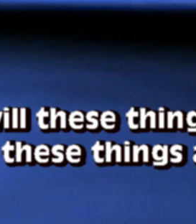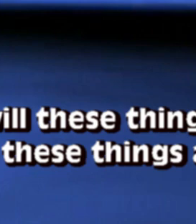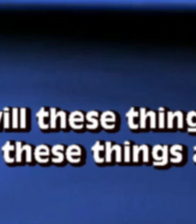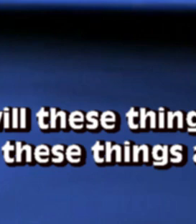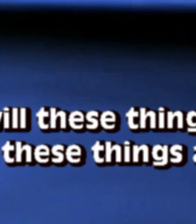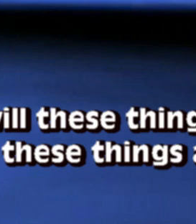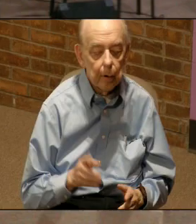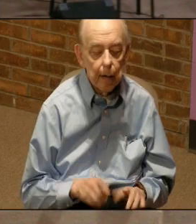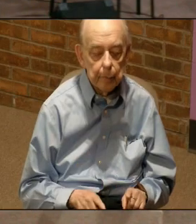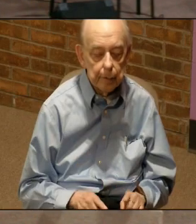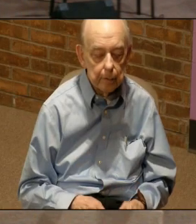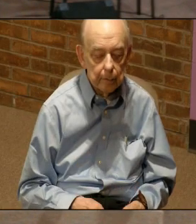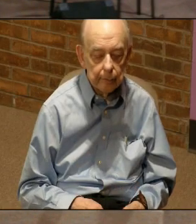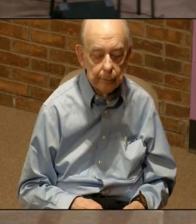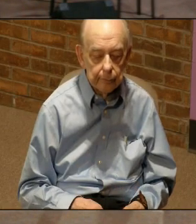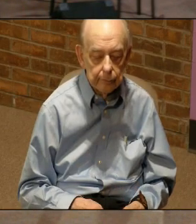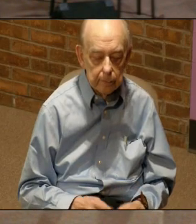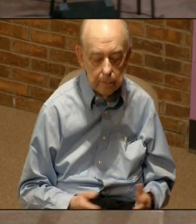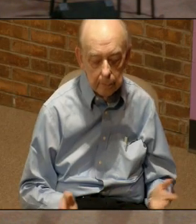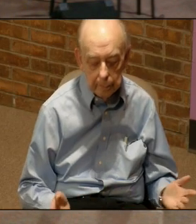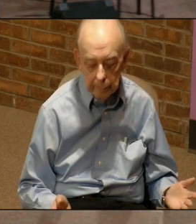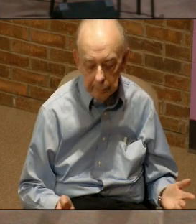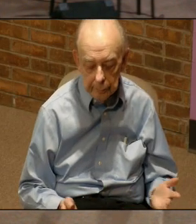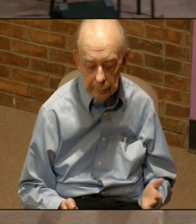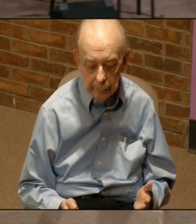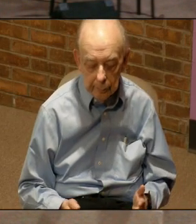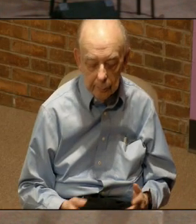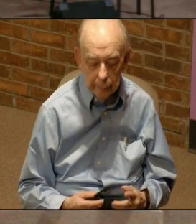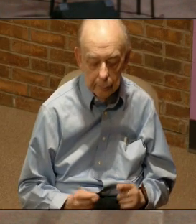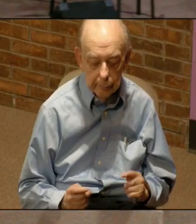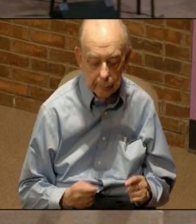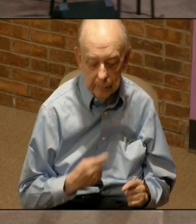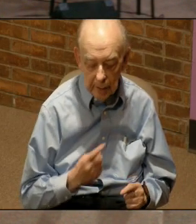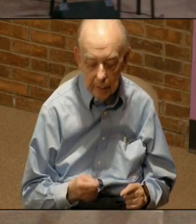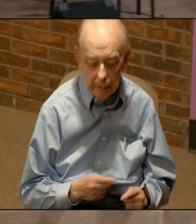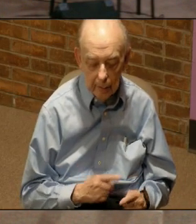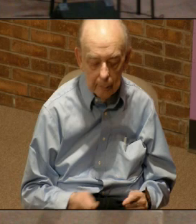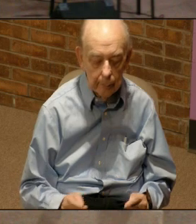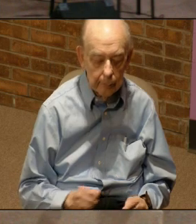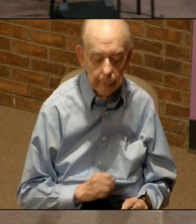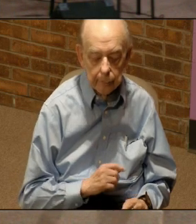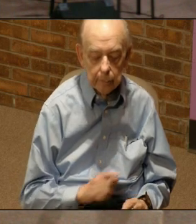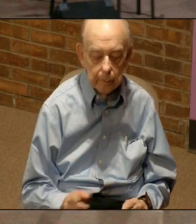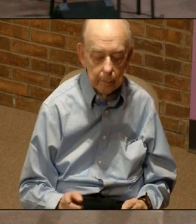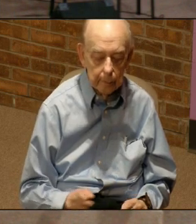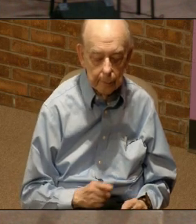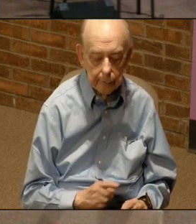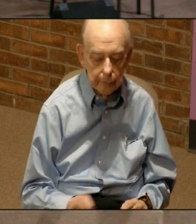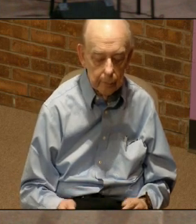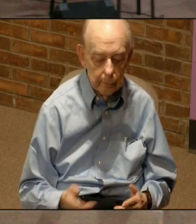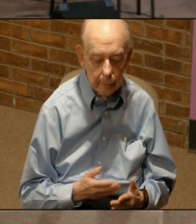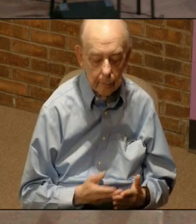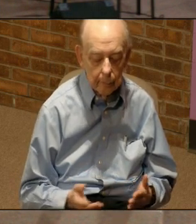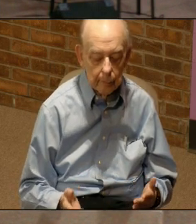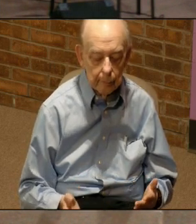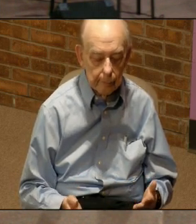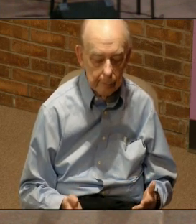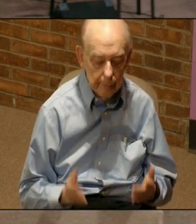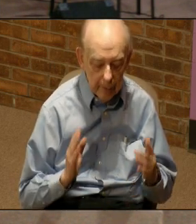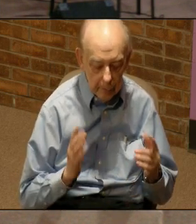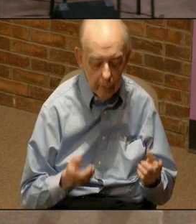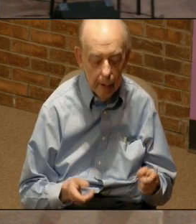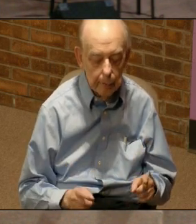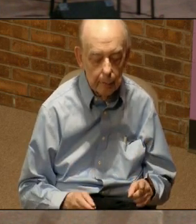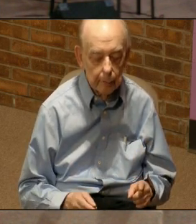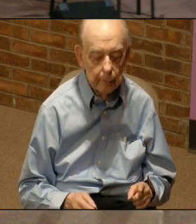take place? And he begins to try to tell them all of these things that are going to